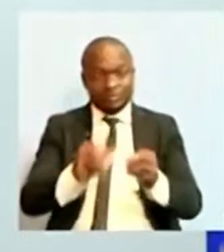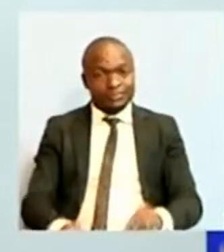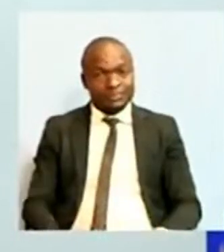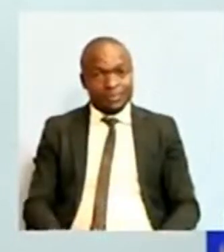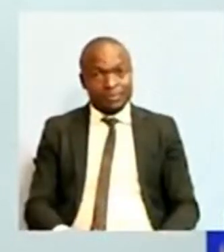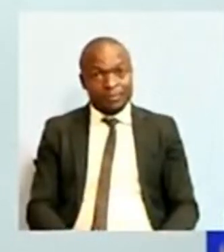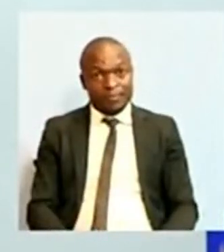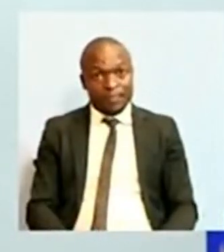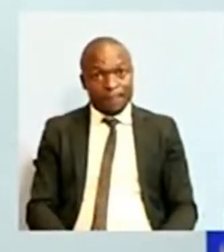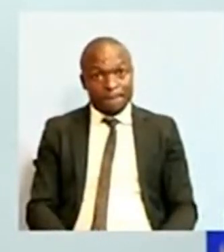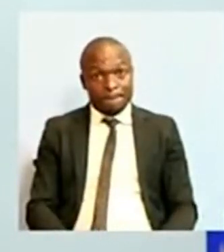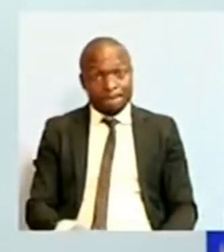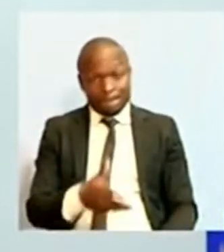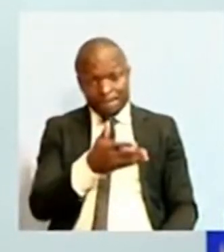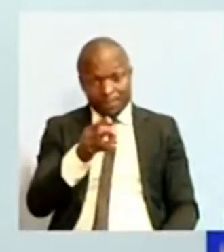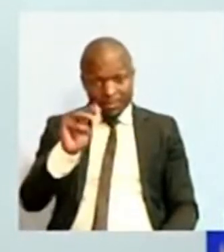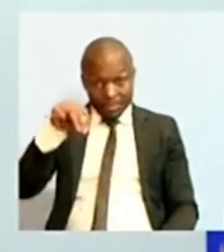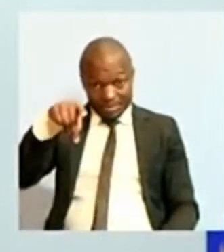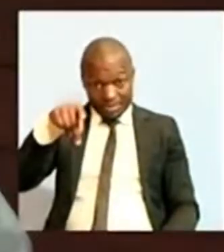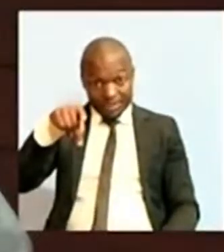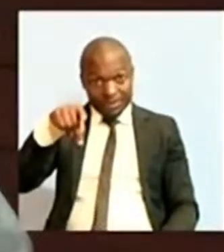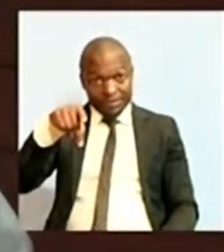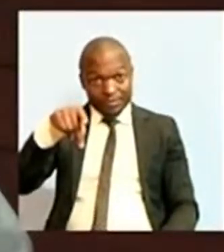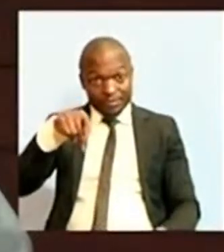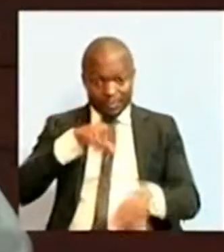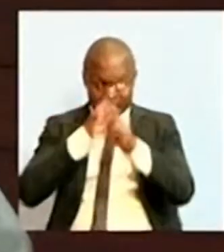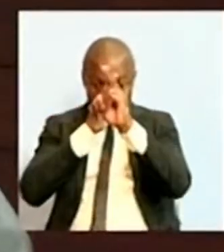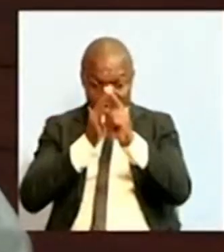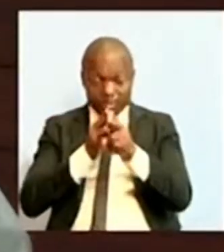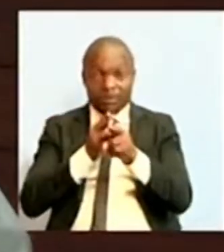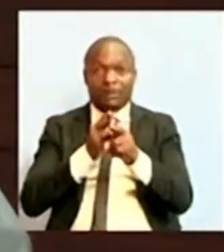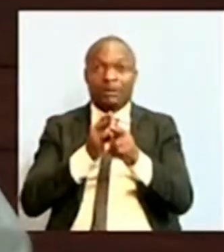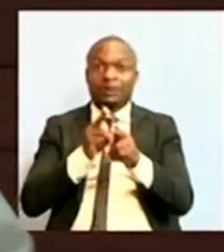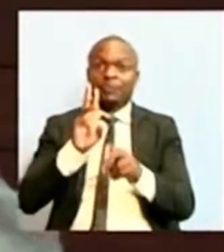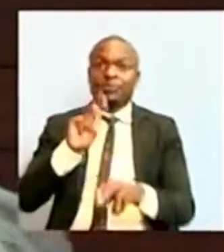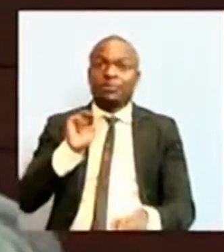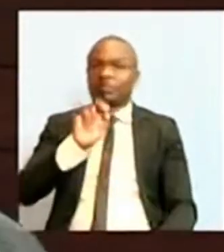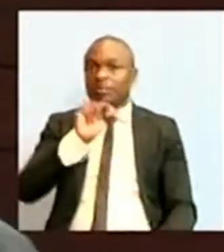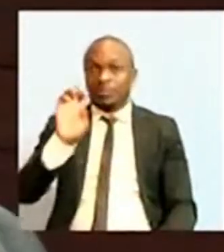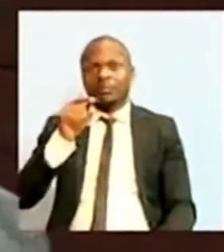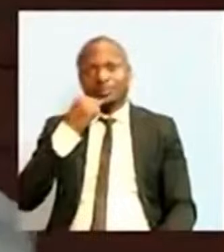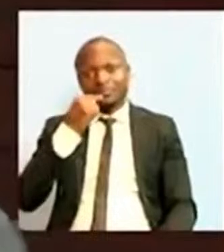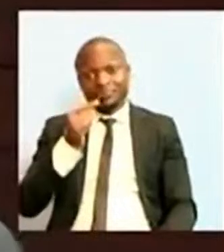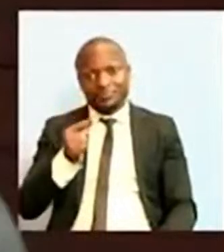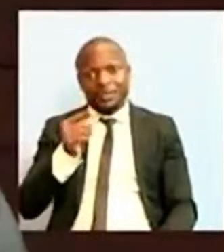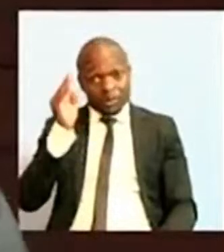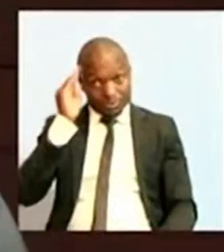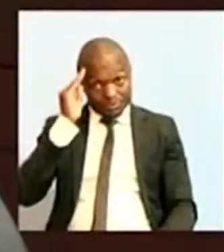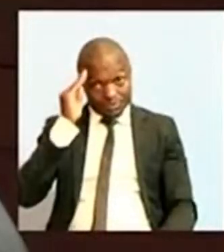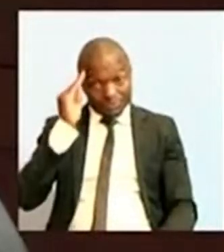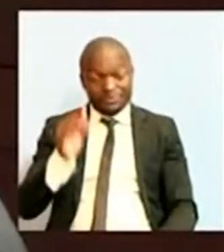the previous speaker has highlighted. We know for a fact that